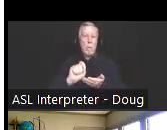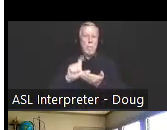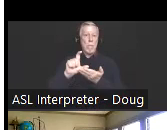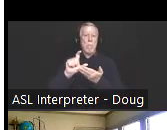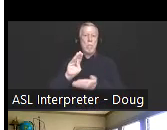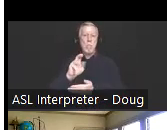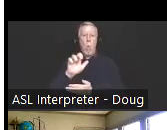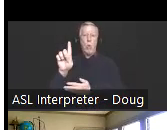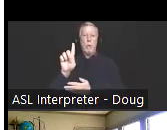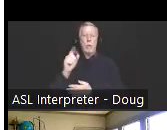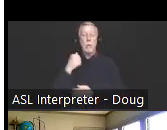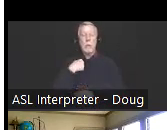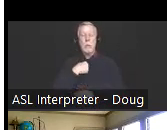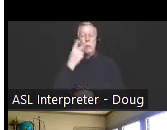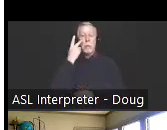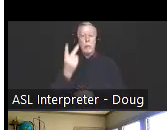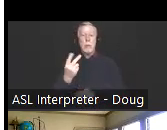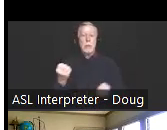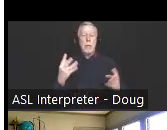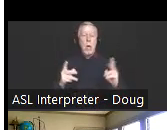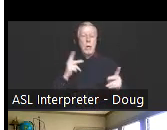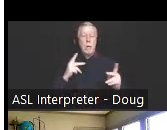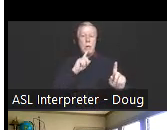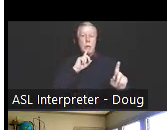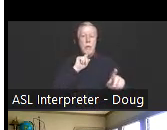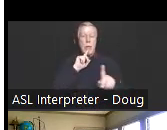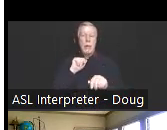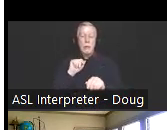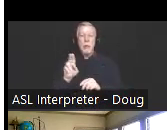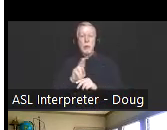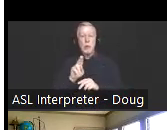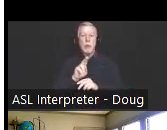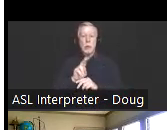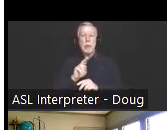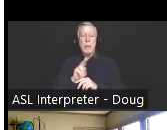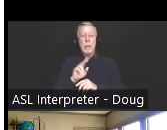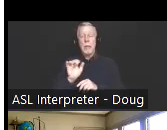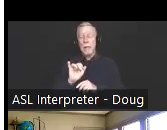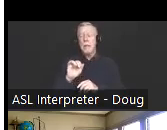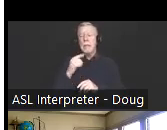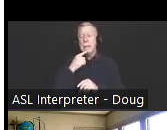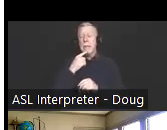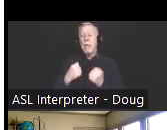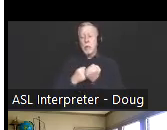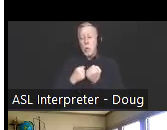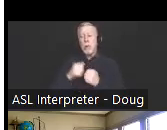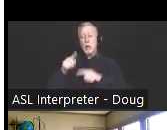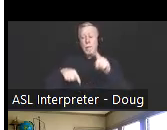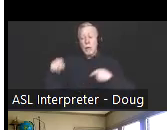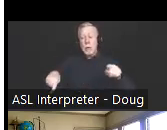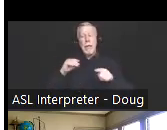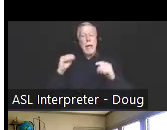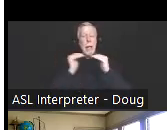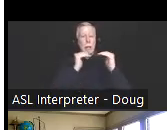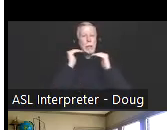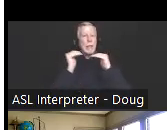of folks that are answering using, or I guess reporting diversity and equity as the greatest